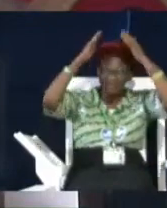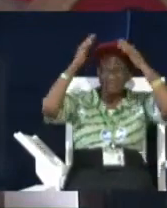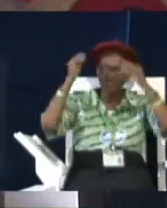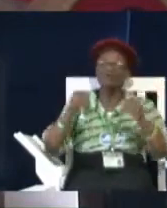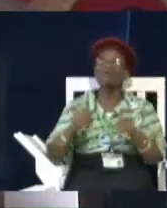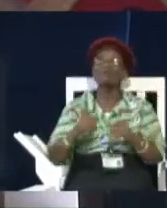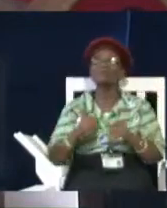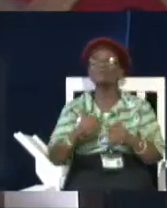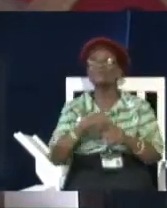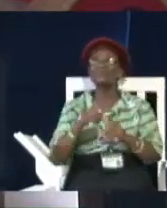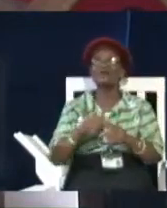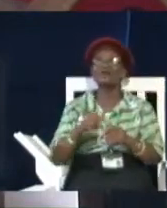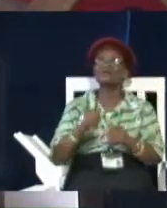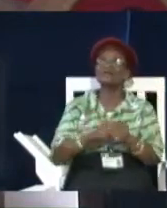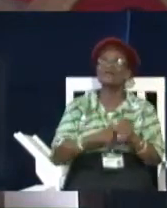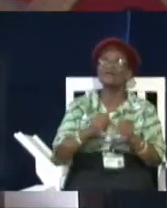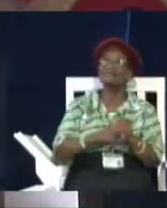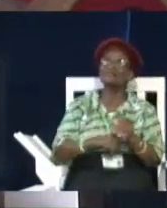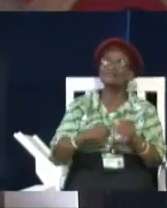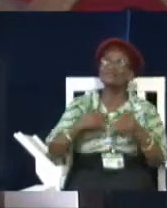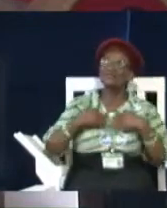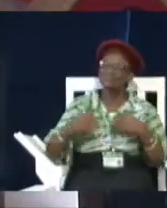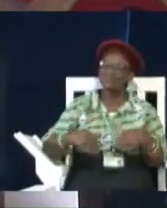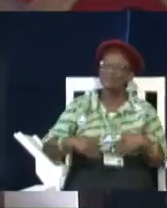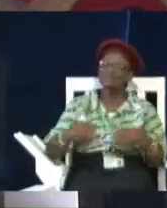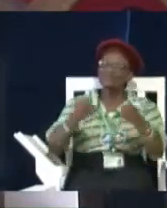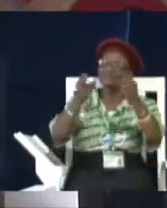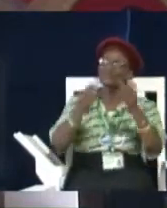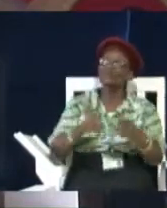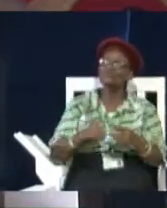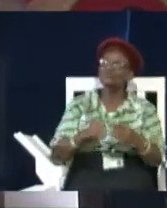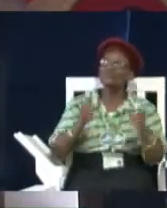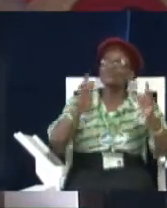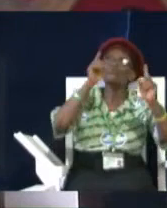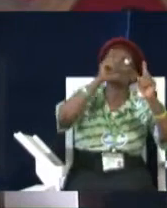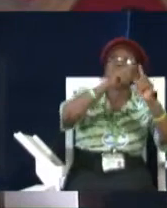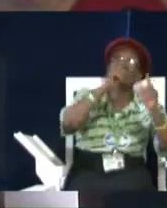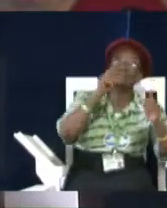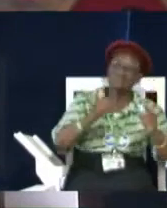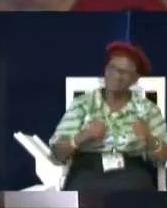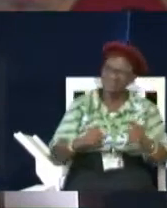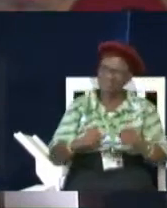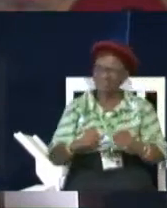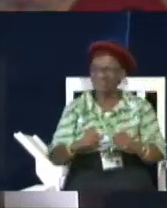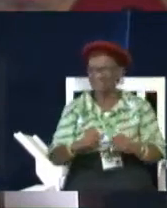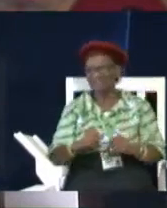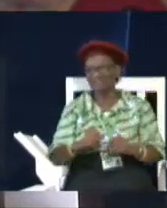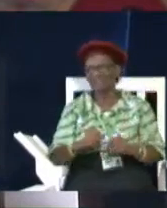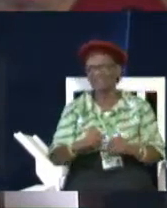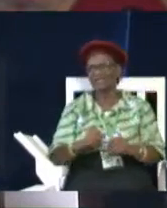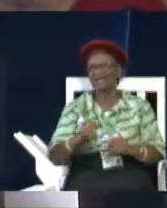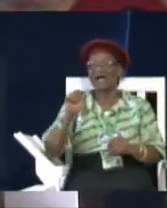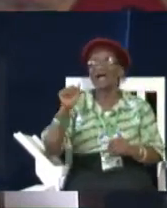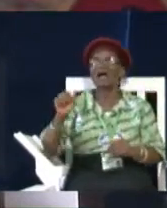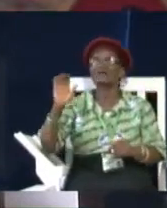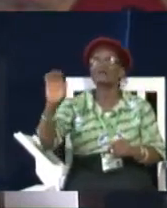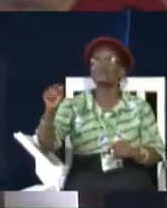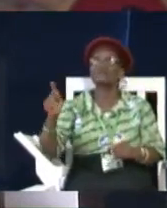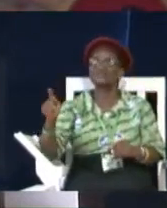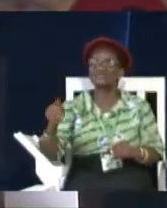And when anybody wants to point an accusing finger at the church as a whole, I always tell them,